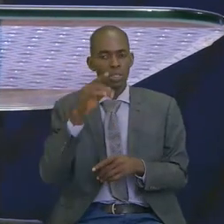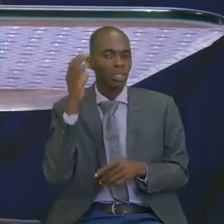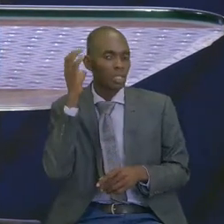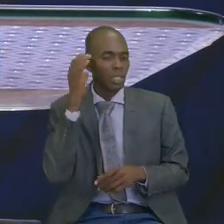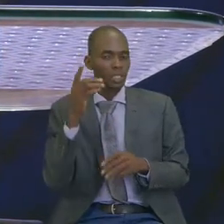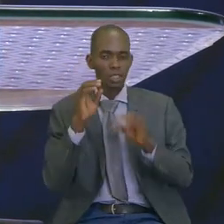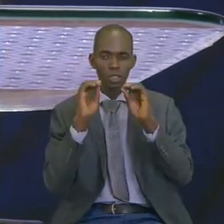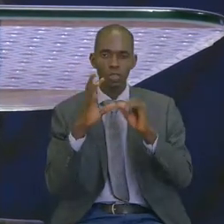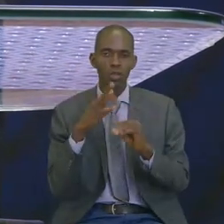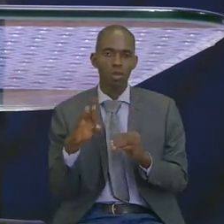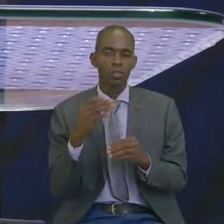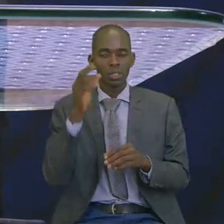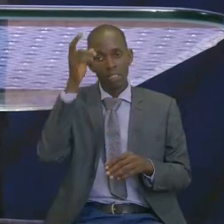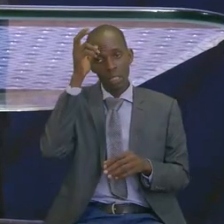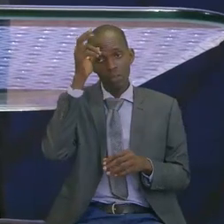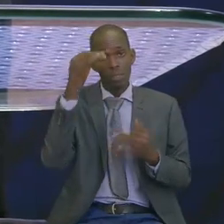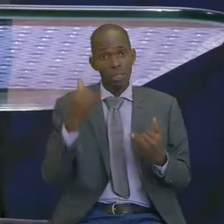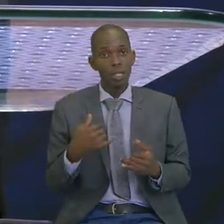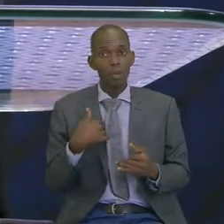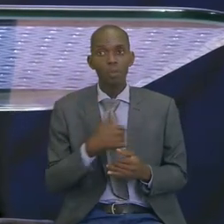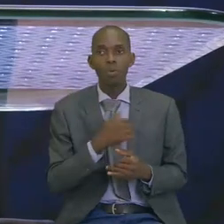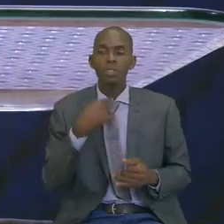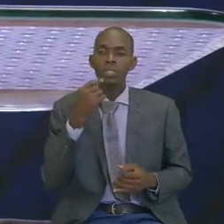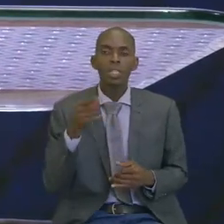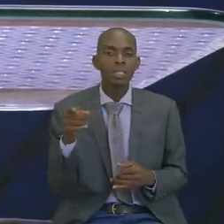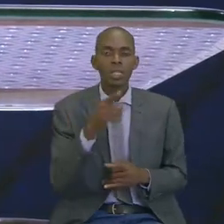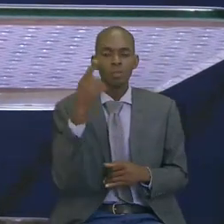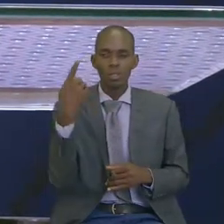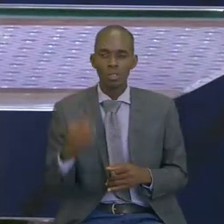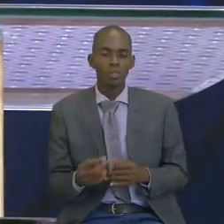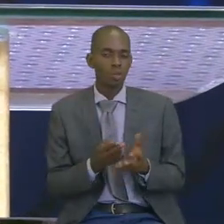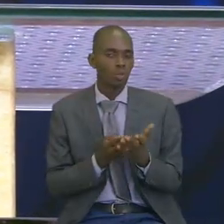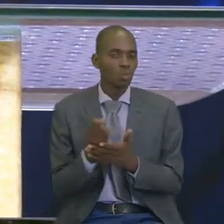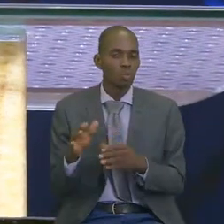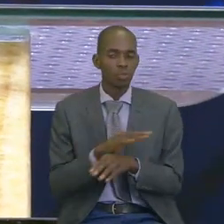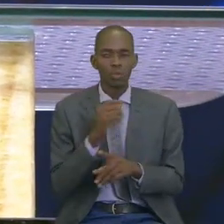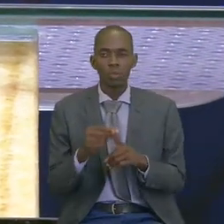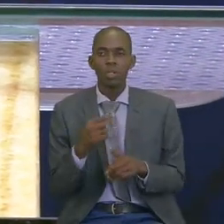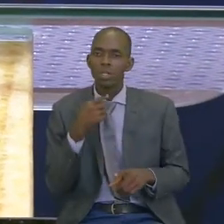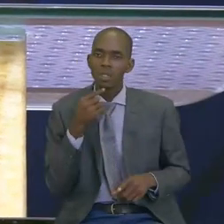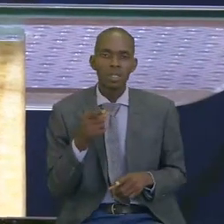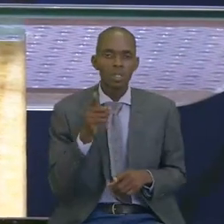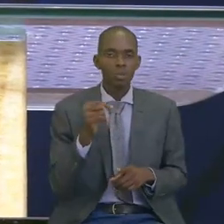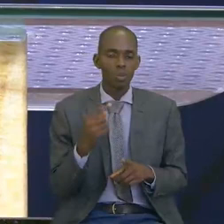the convicting word, and we tell them the compelling word, and we tell them the word that will bring them away from